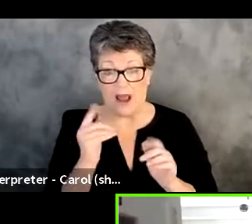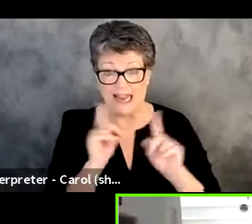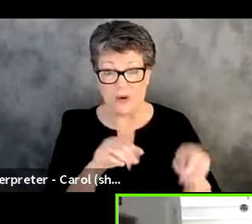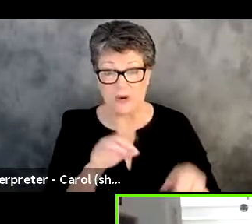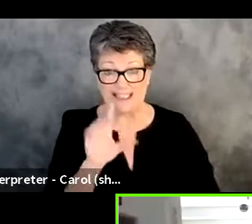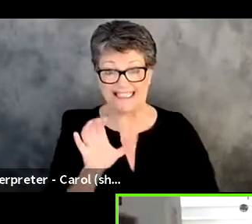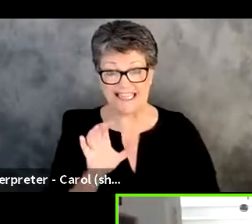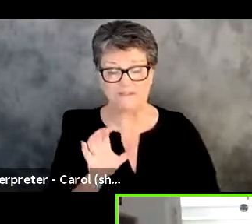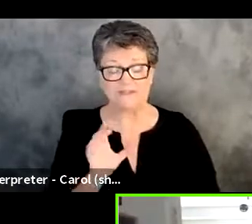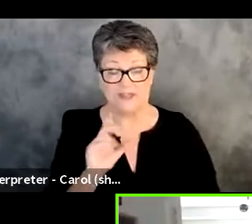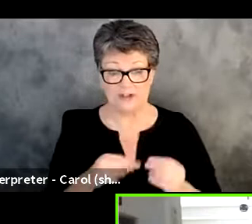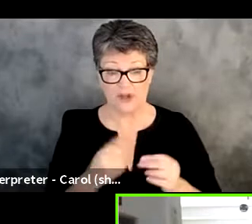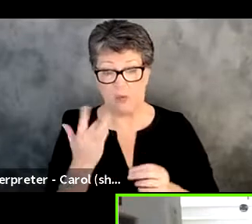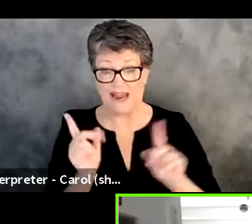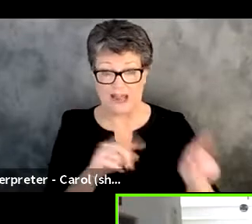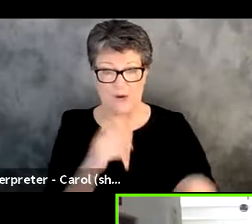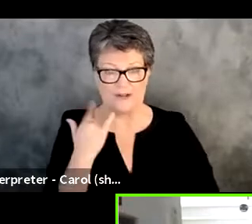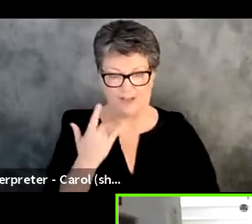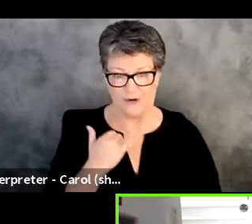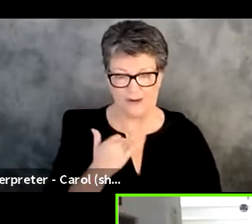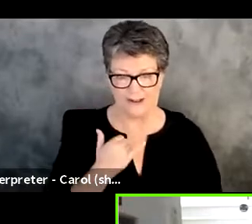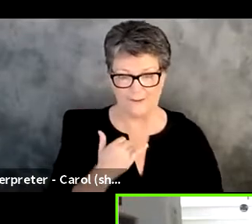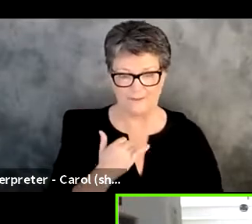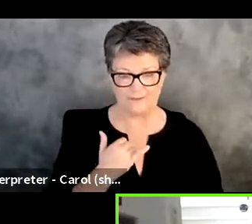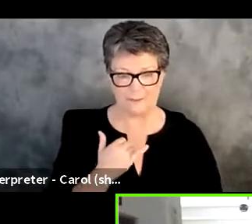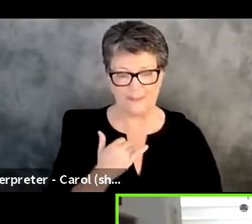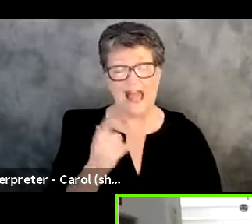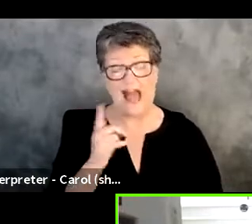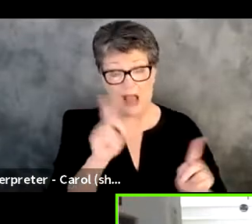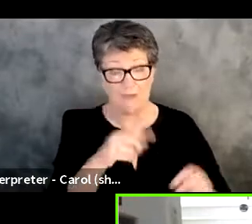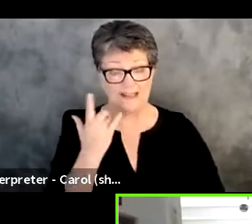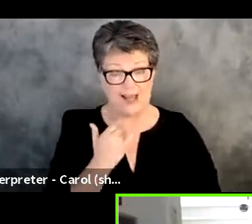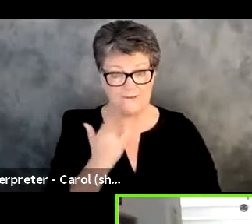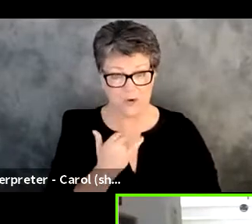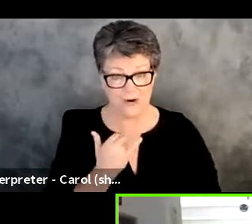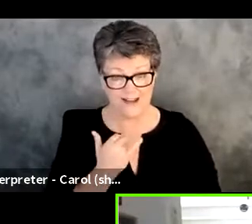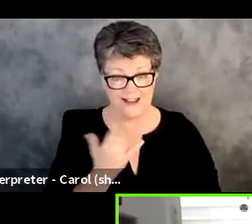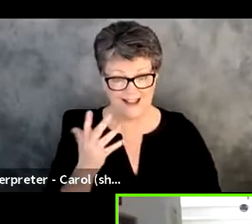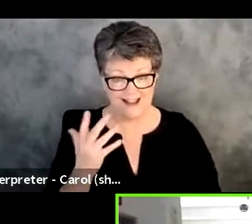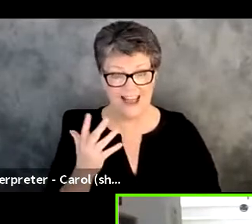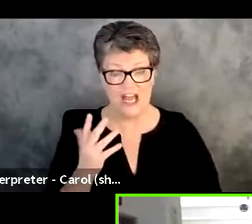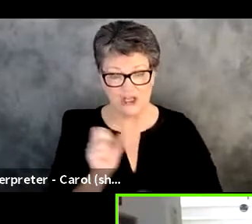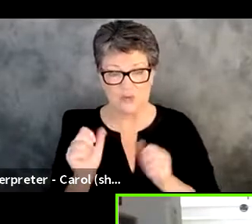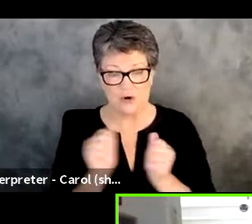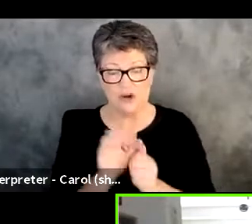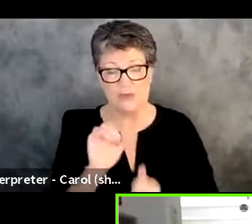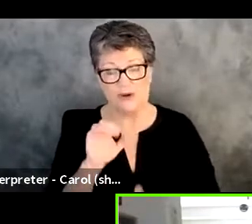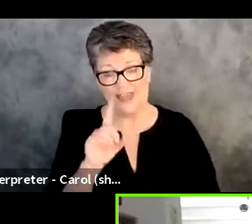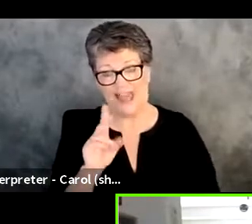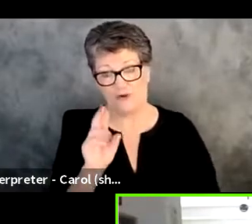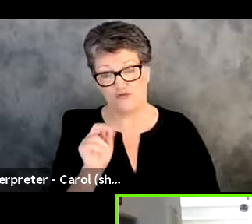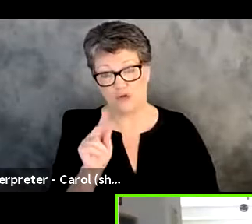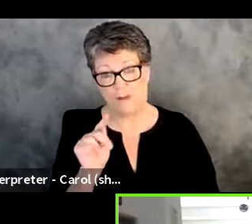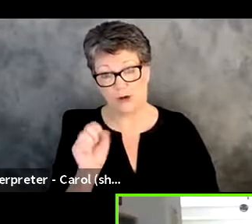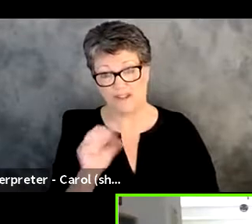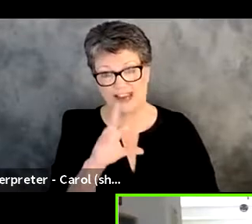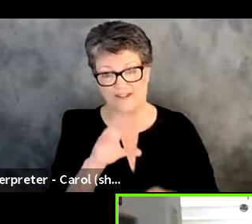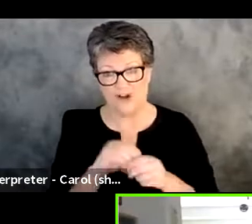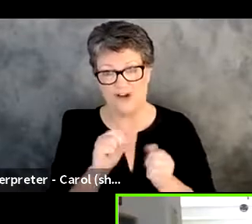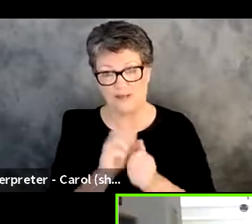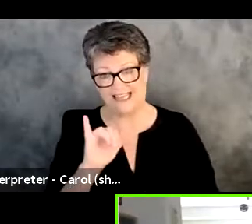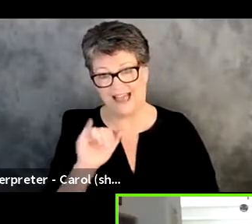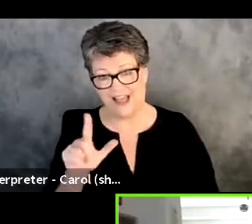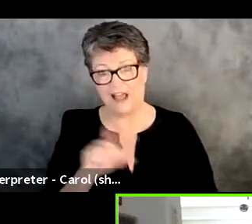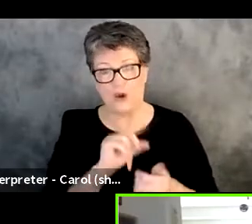The first question is, why to go to California? I went to California to work with Ed Roberts and to get involved with CIL and go to